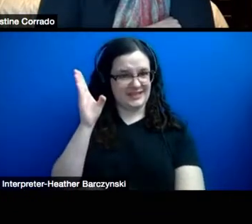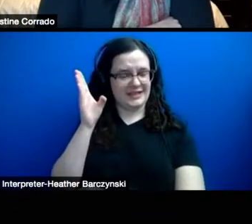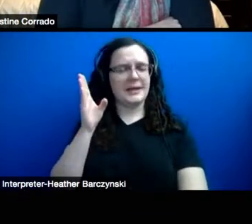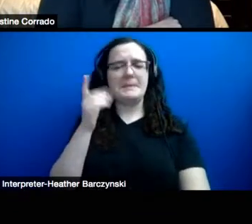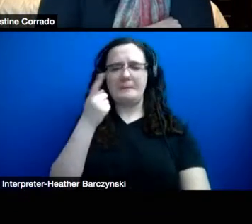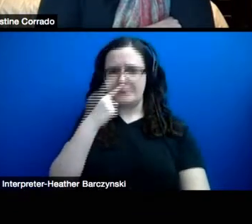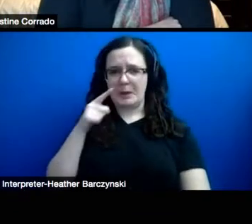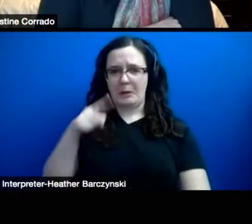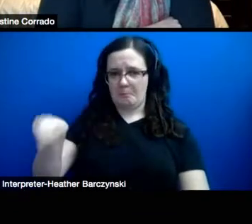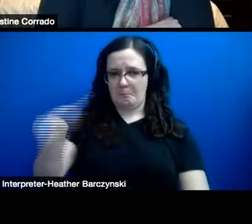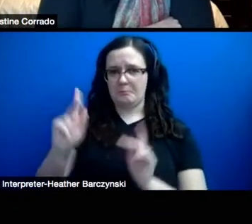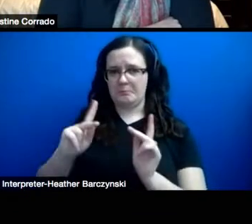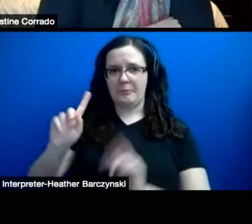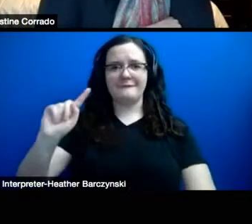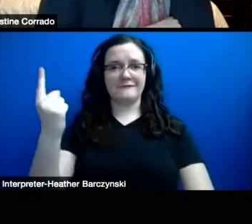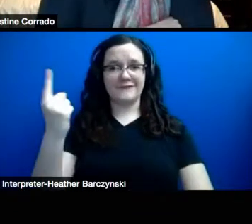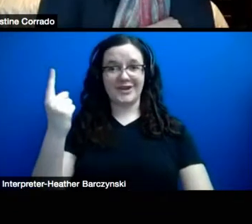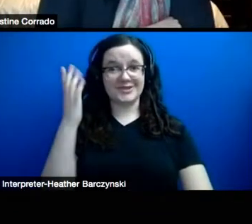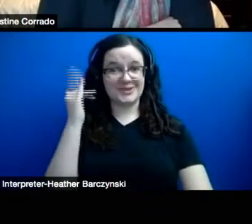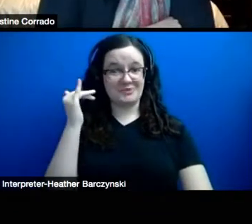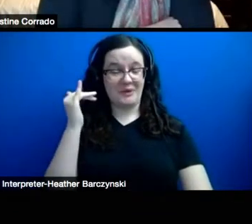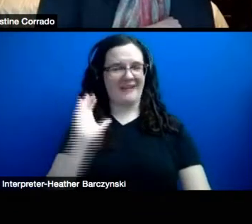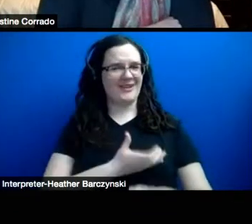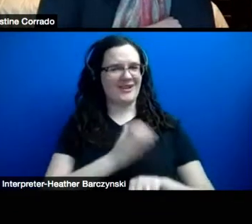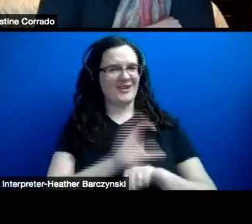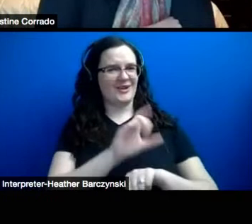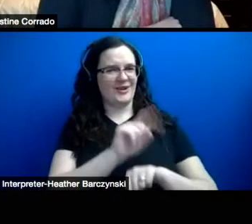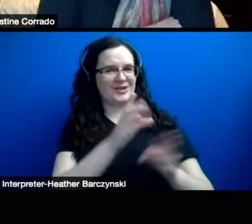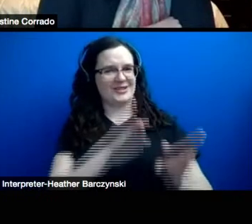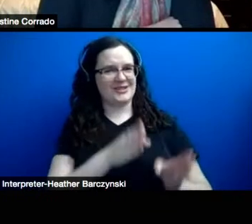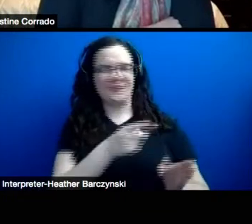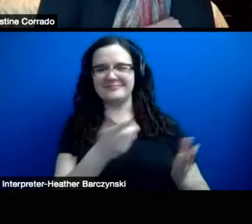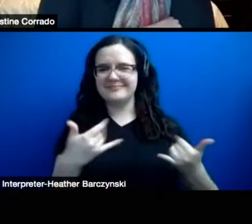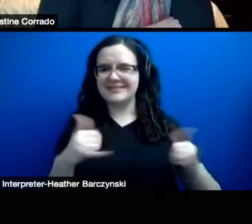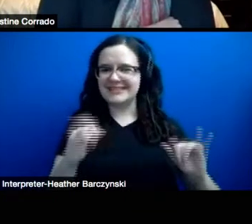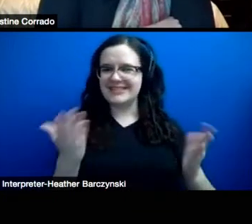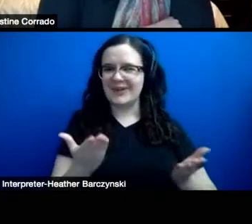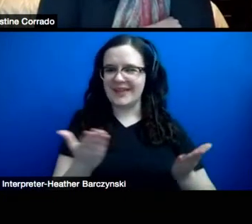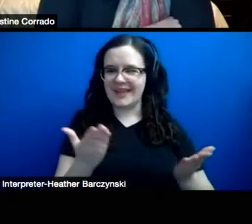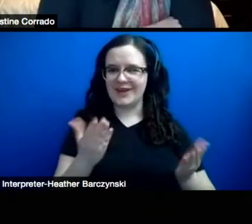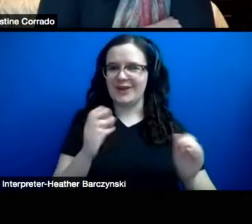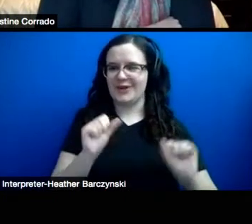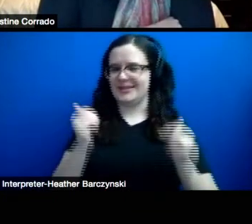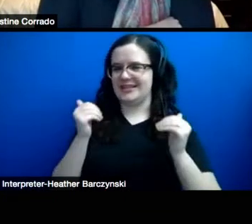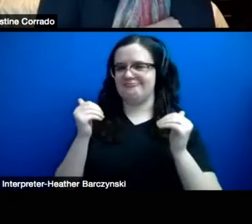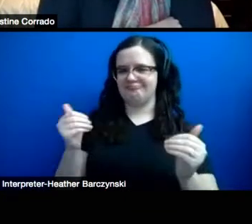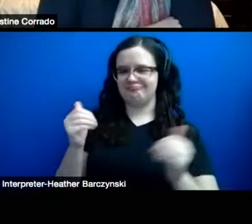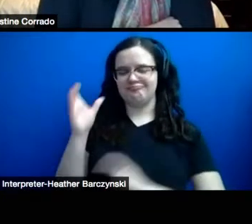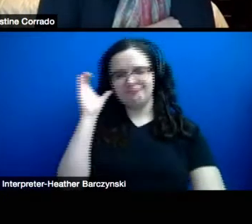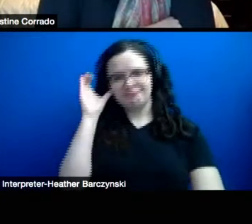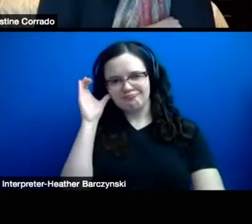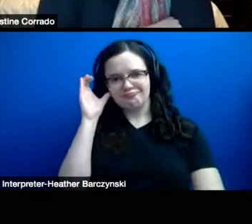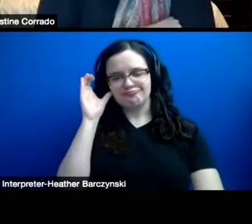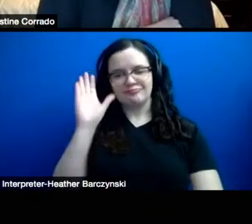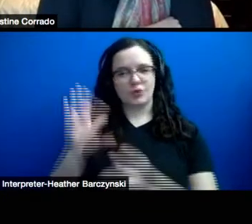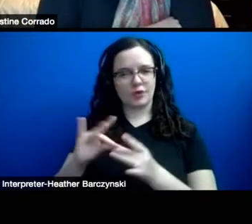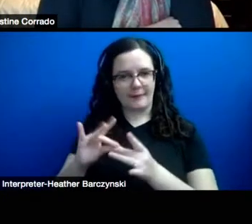first, so that our consultant will be here and continue to hear those